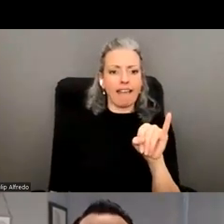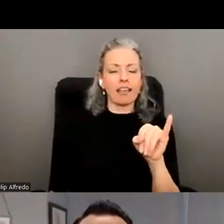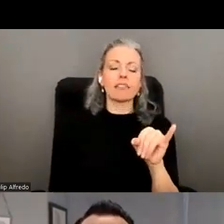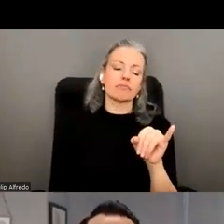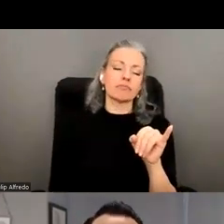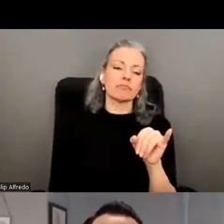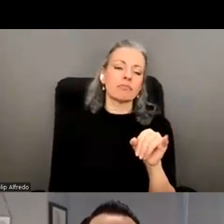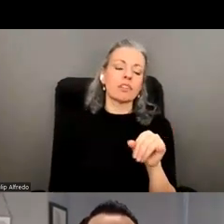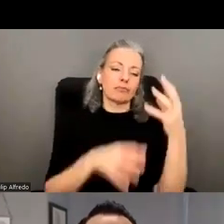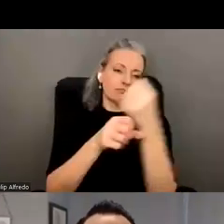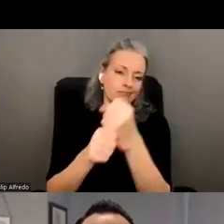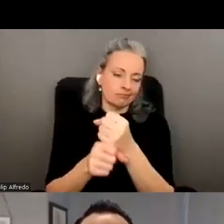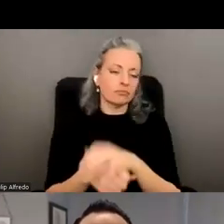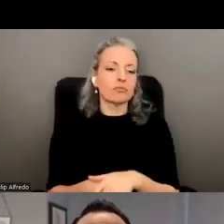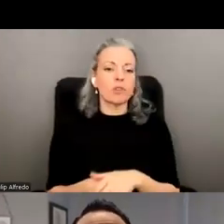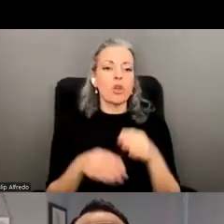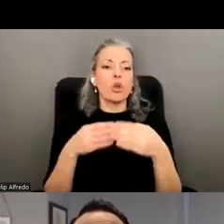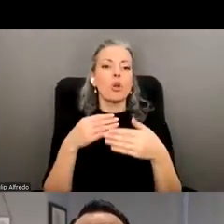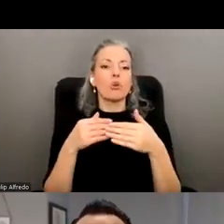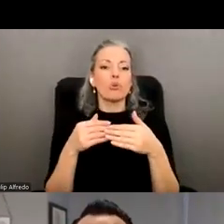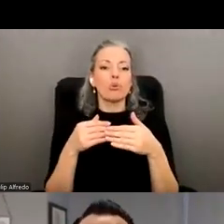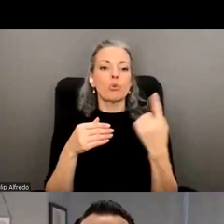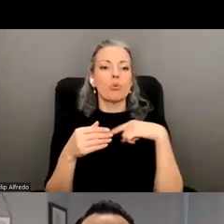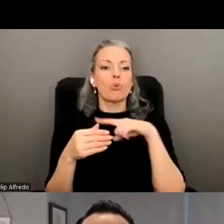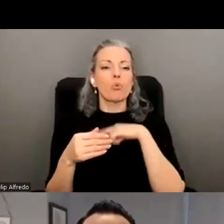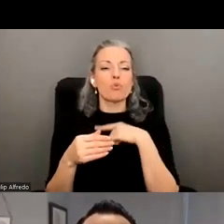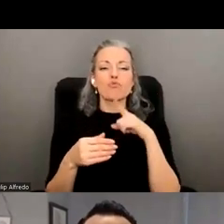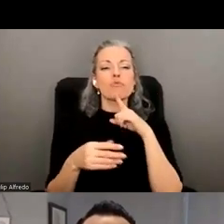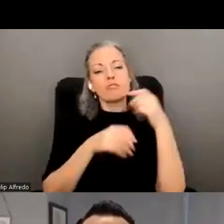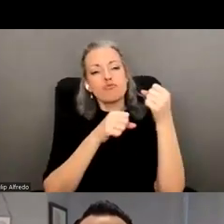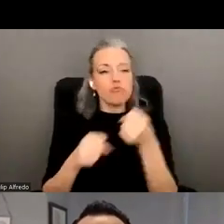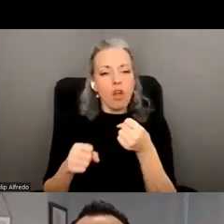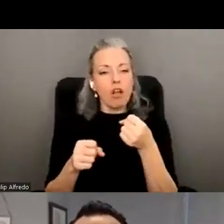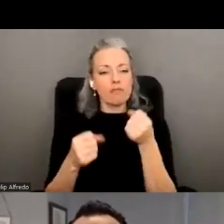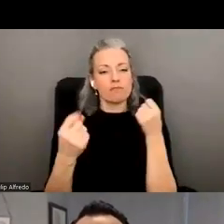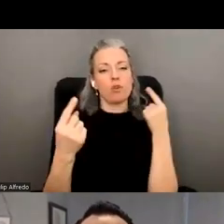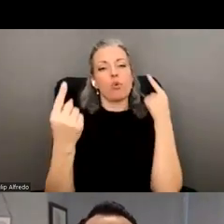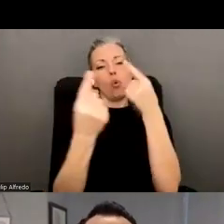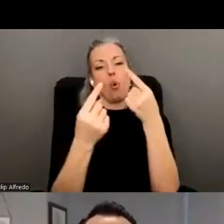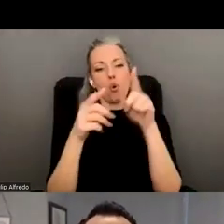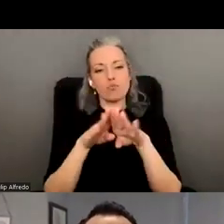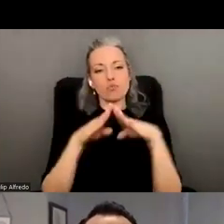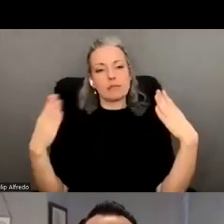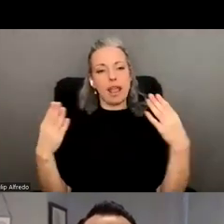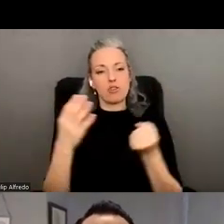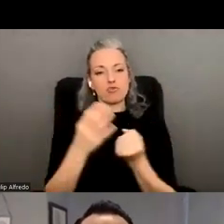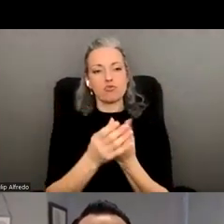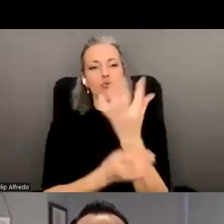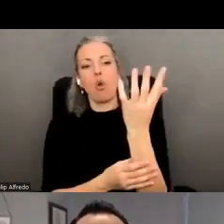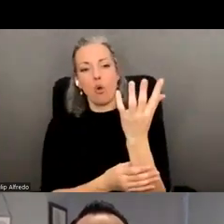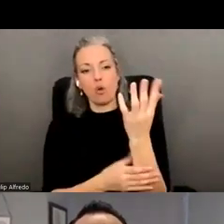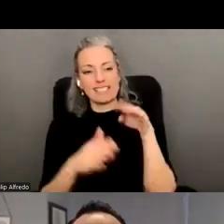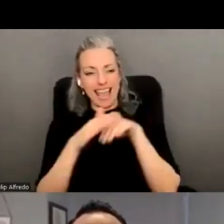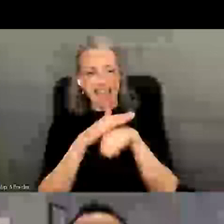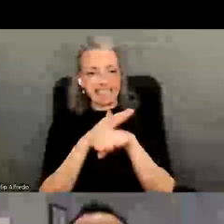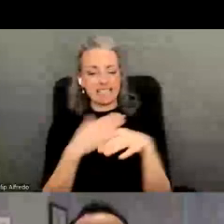expanded our portfolio of programs and services and doubled down on our mission to expand equitable access to healthcare